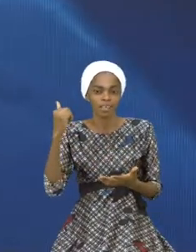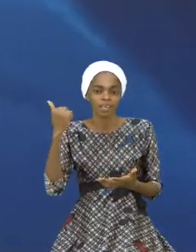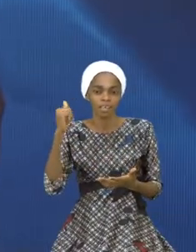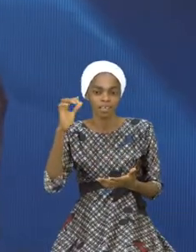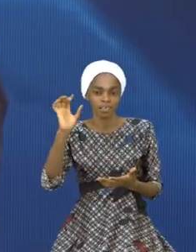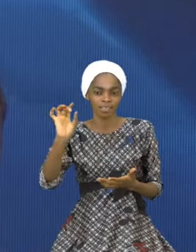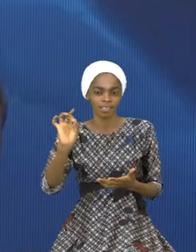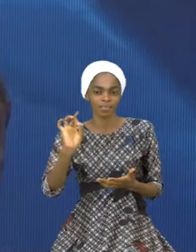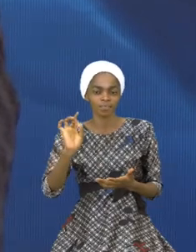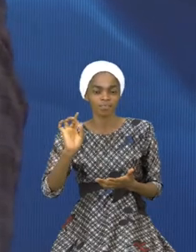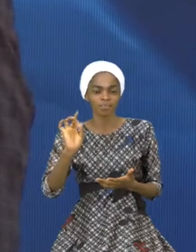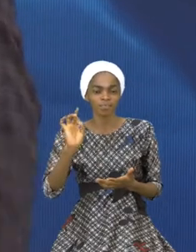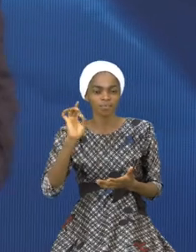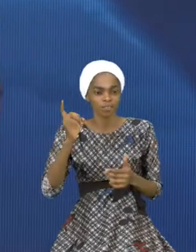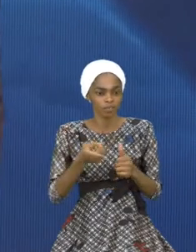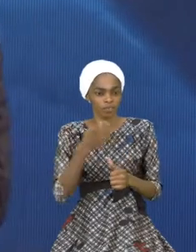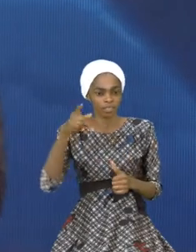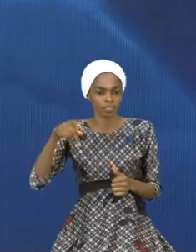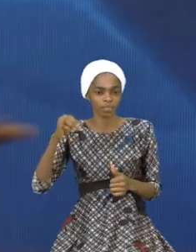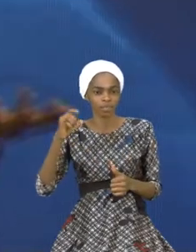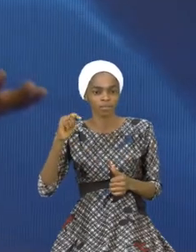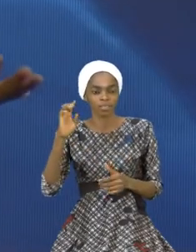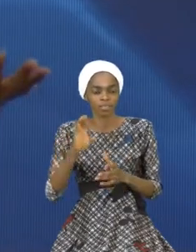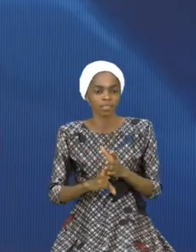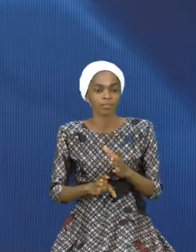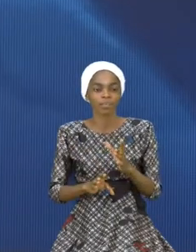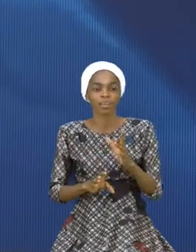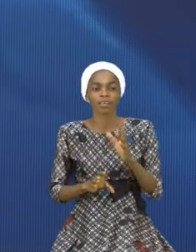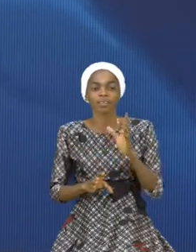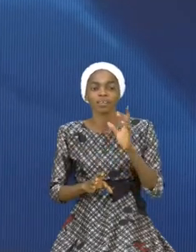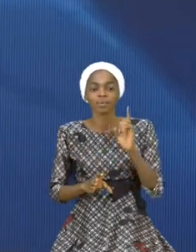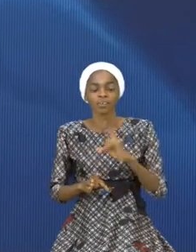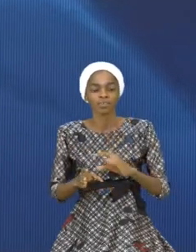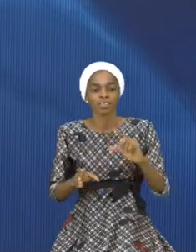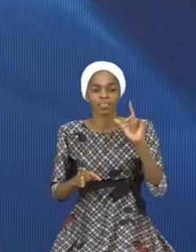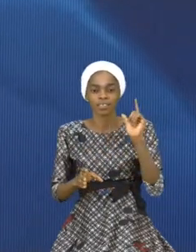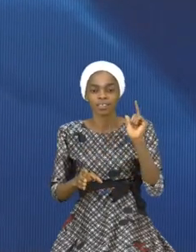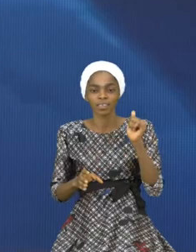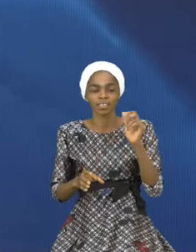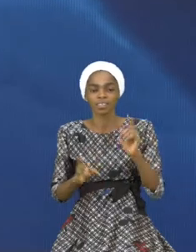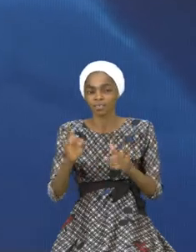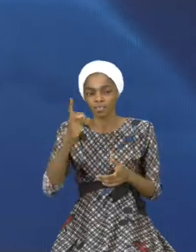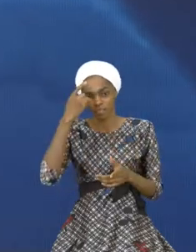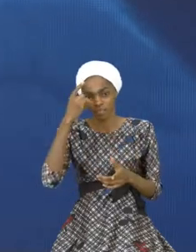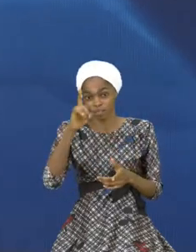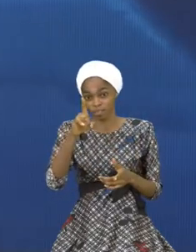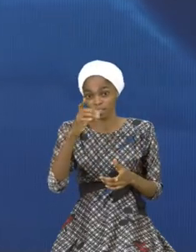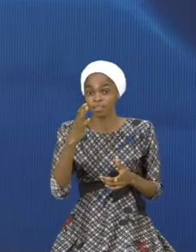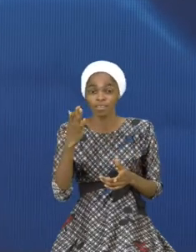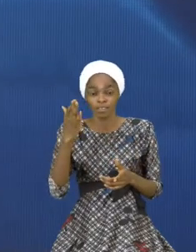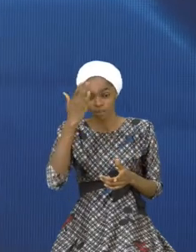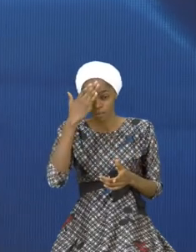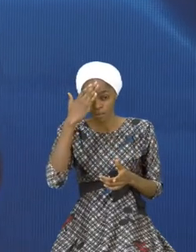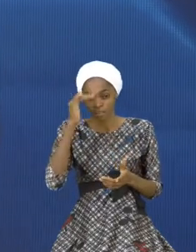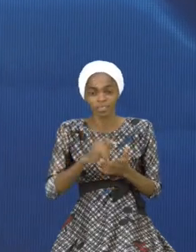in that chapter one of us peter in verse 18 frost know that she was not redeemed